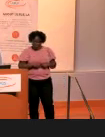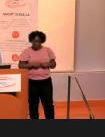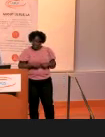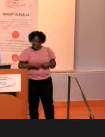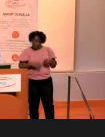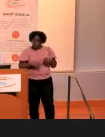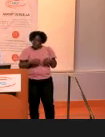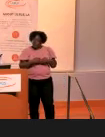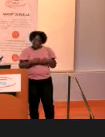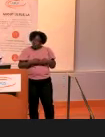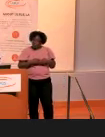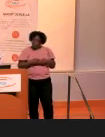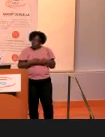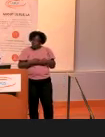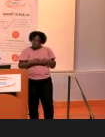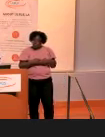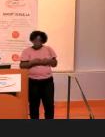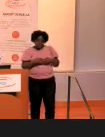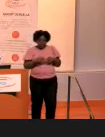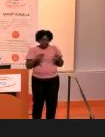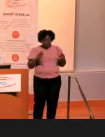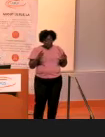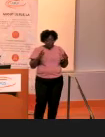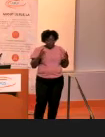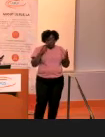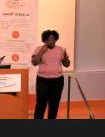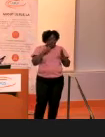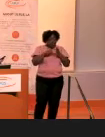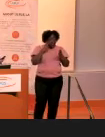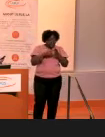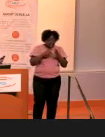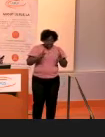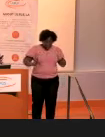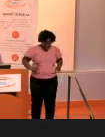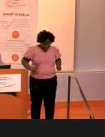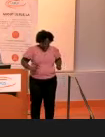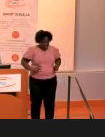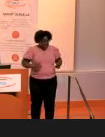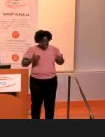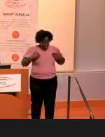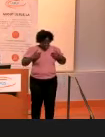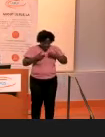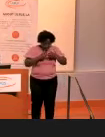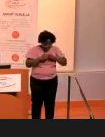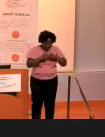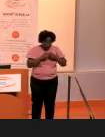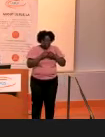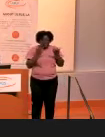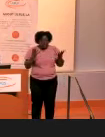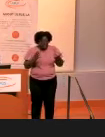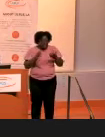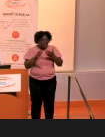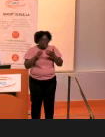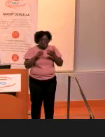If you have kidney involvement and you try these approaches and things aren't getting